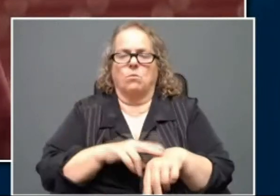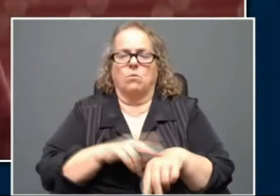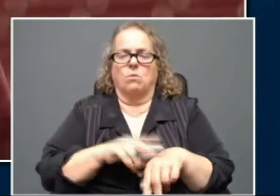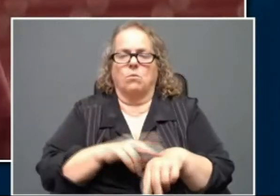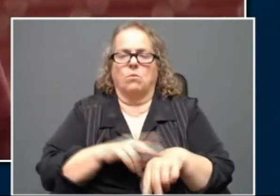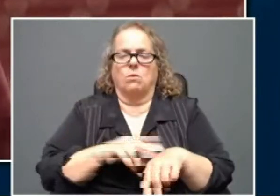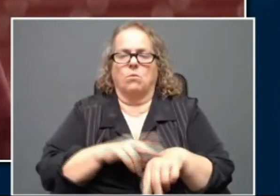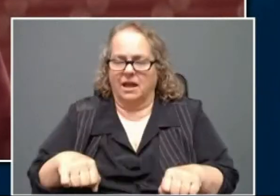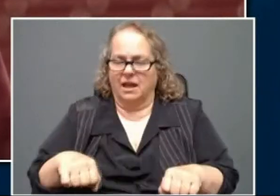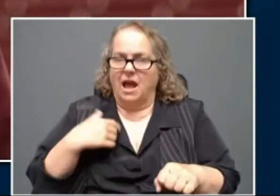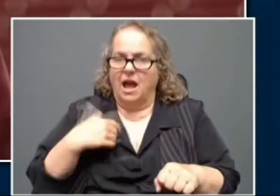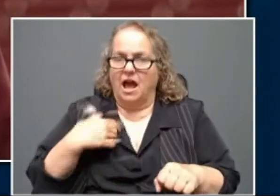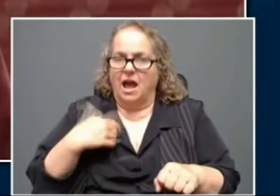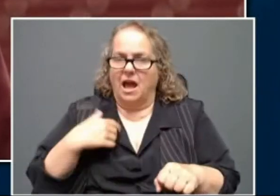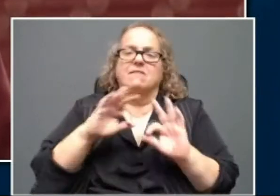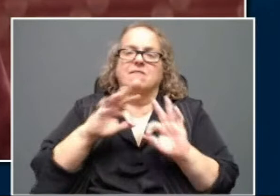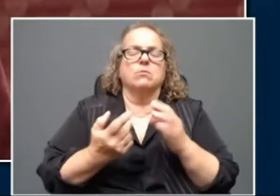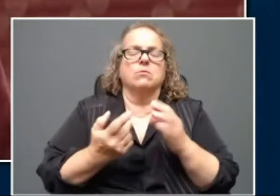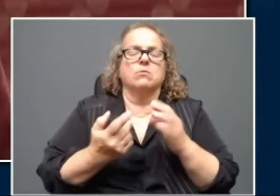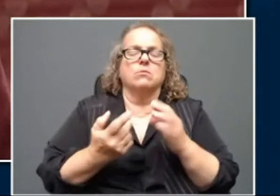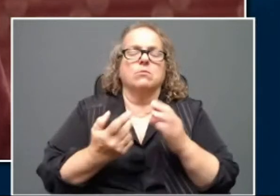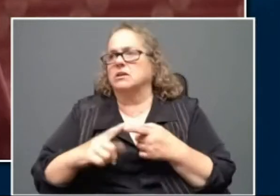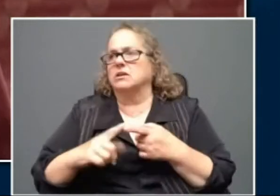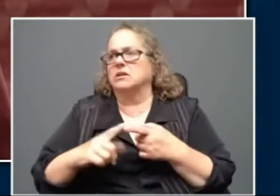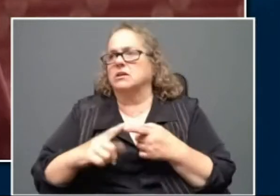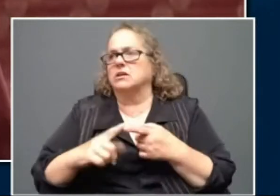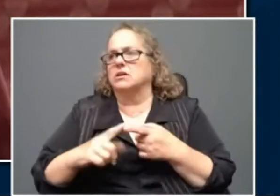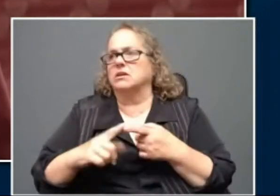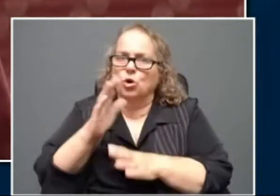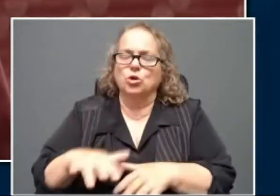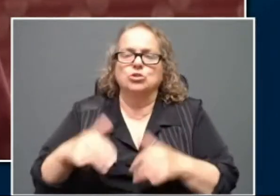I want my family, my friends, my colleagues,